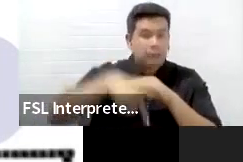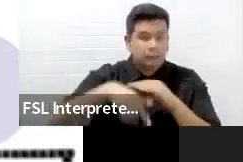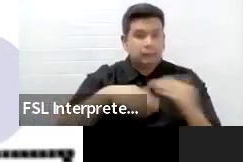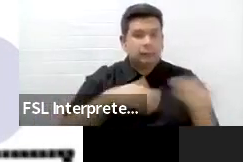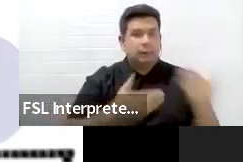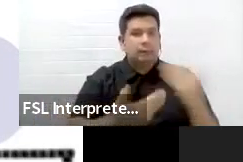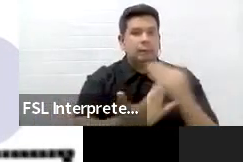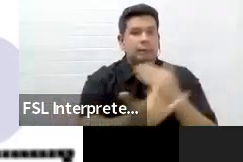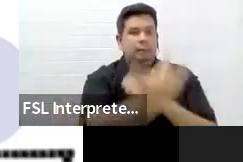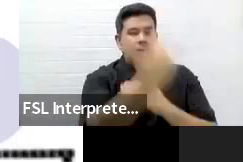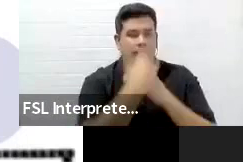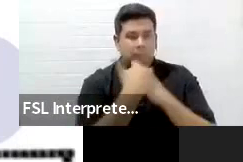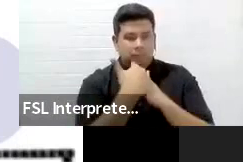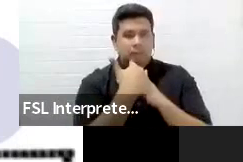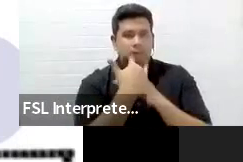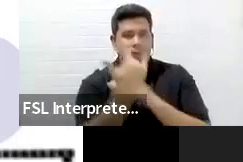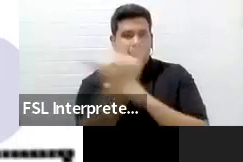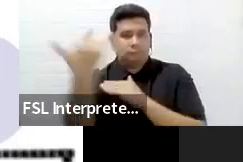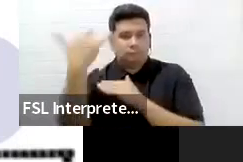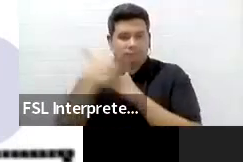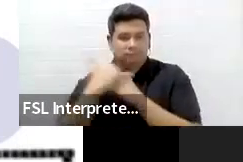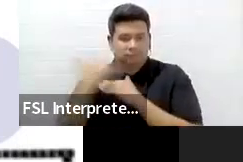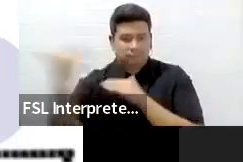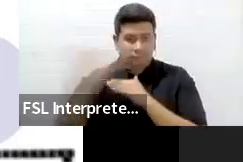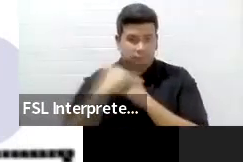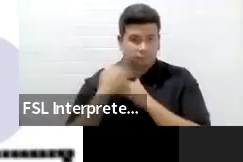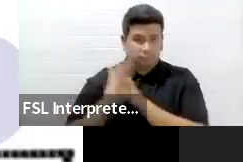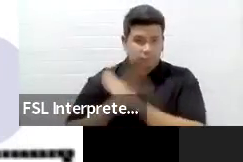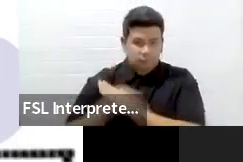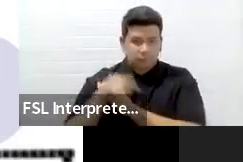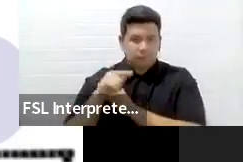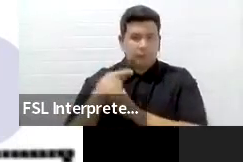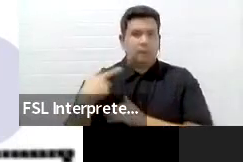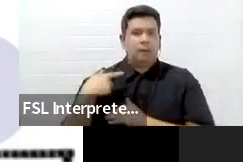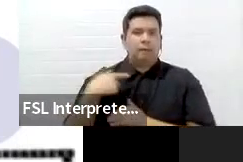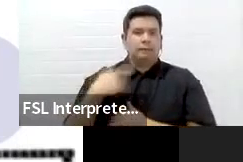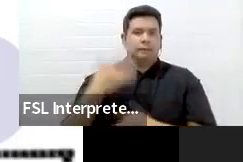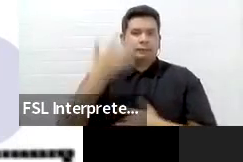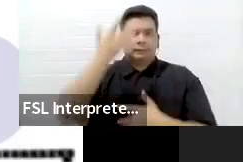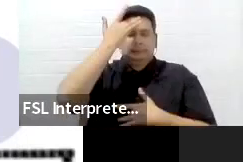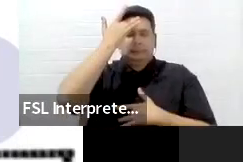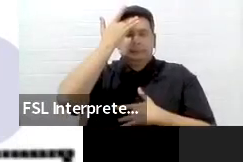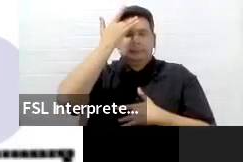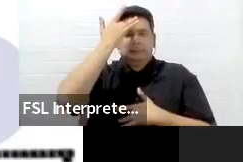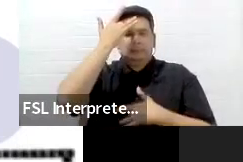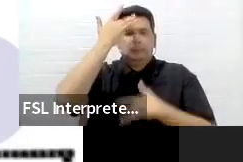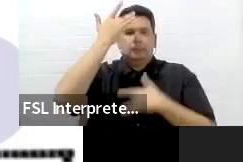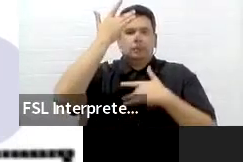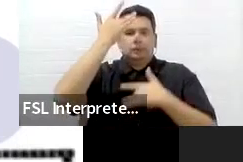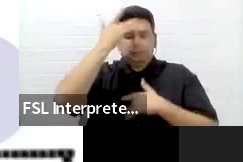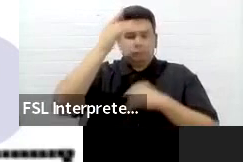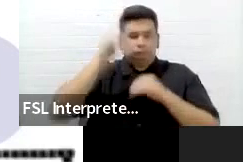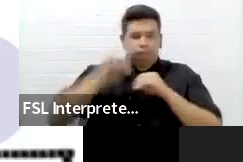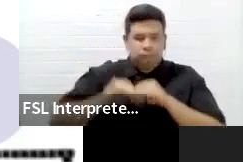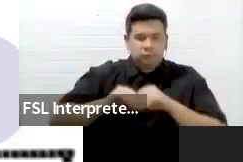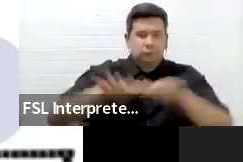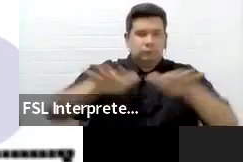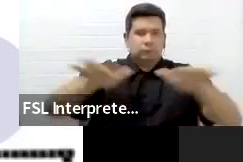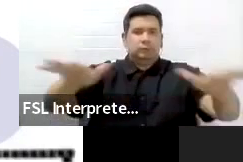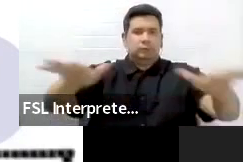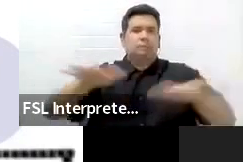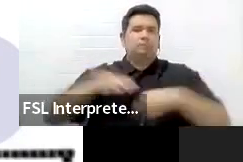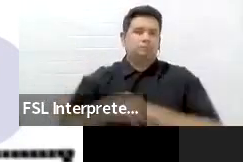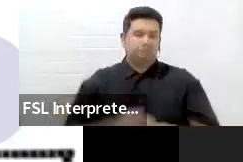combat, they carried with them the virus, and making it more easy for the virus to spread all over the